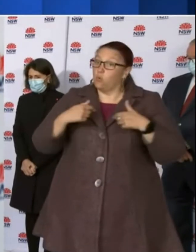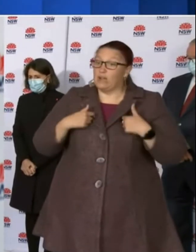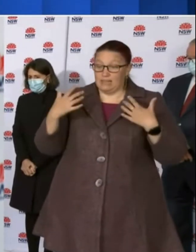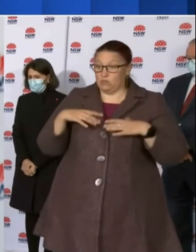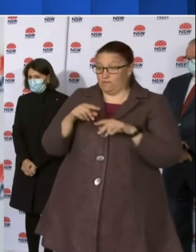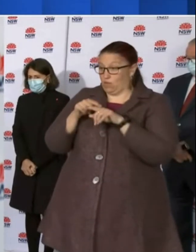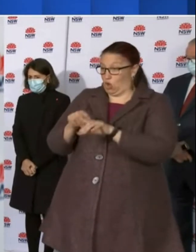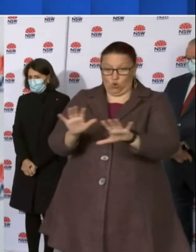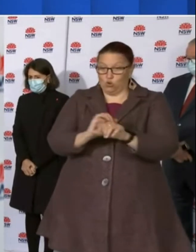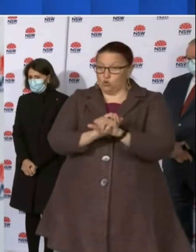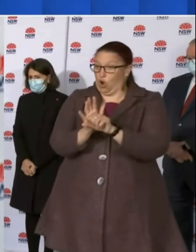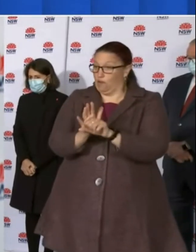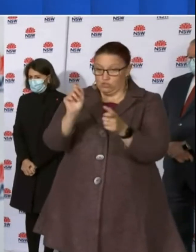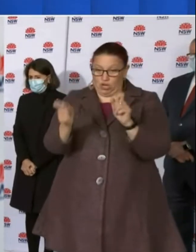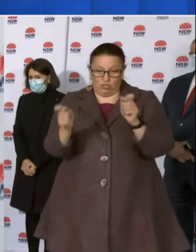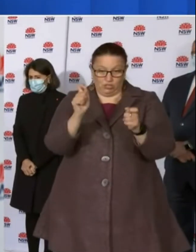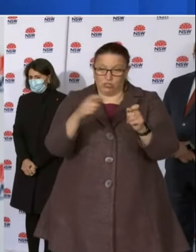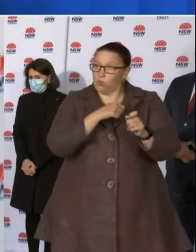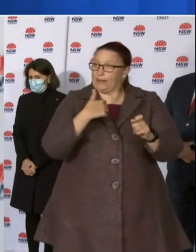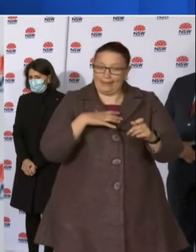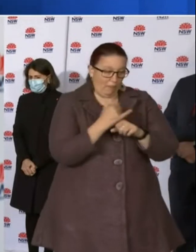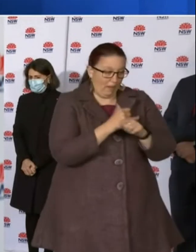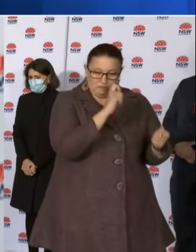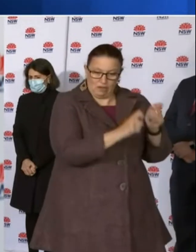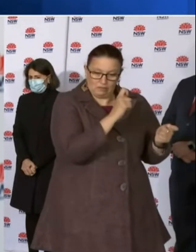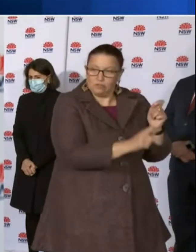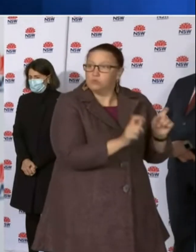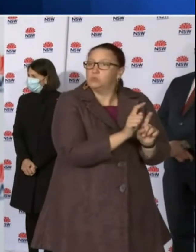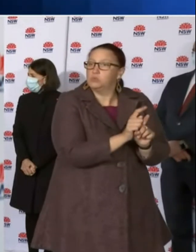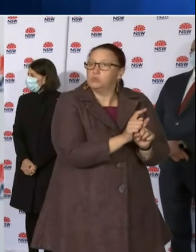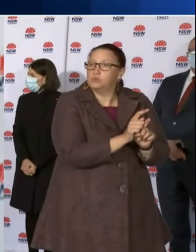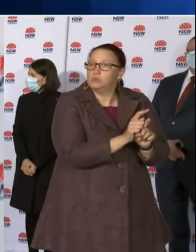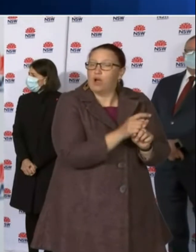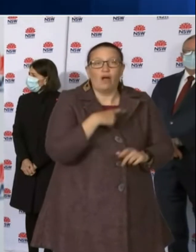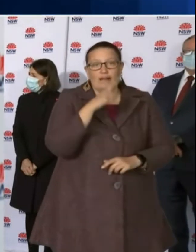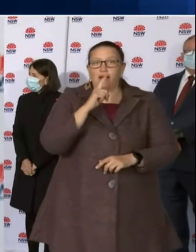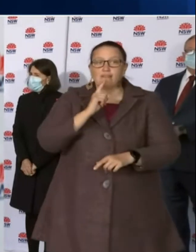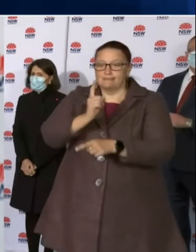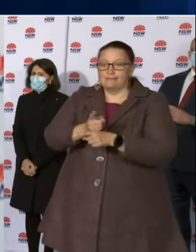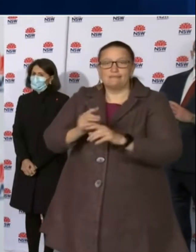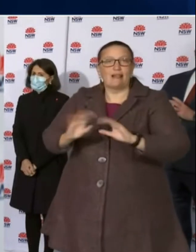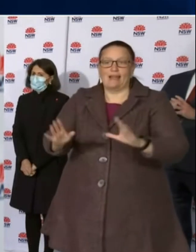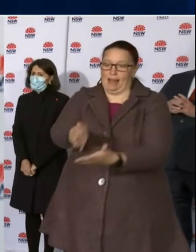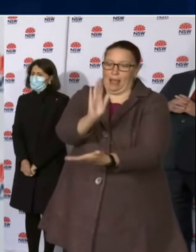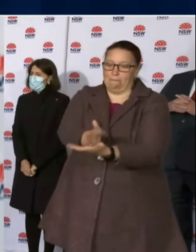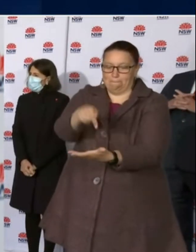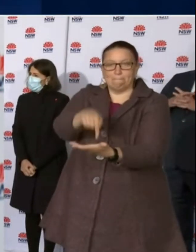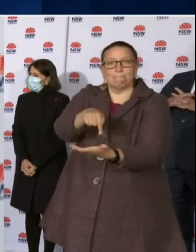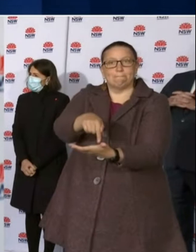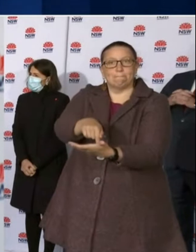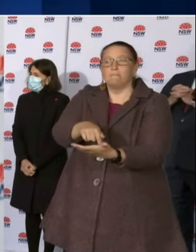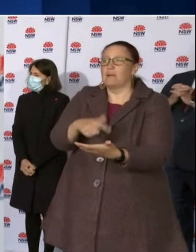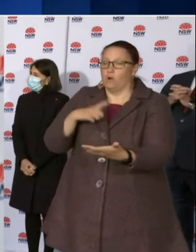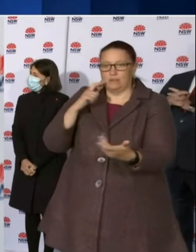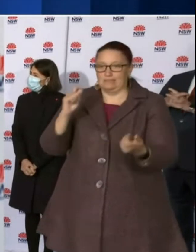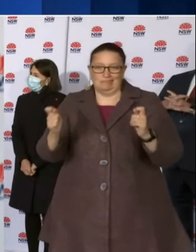respond. And that's why it's always hard to make fixed statements. But in short, I think there'll be a key role for vaccinating children and